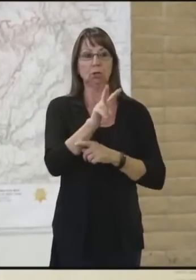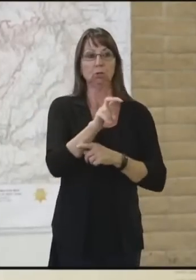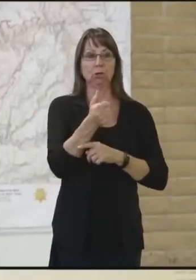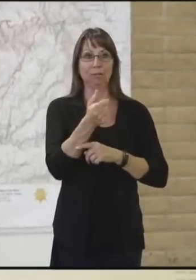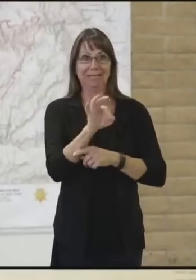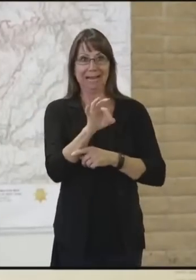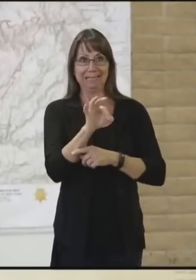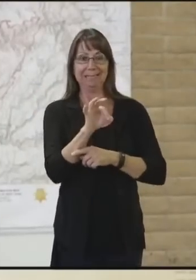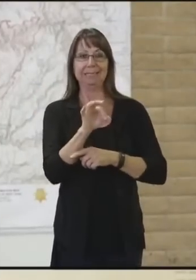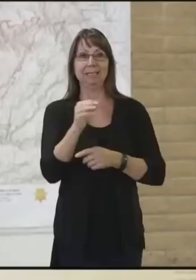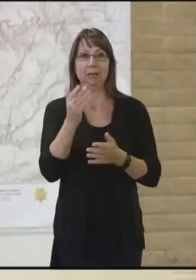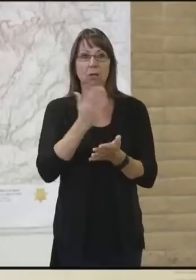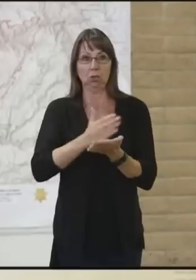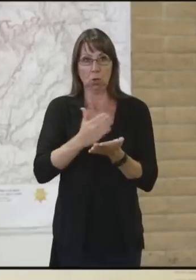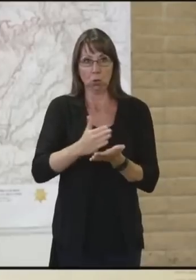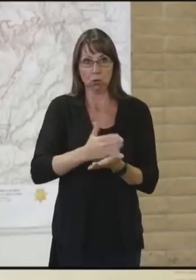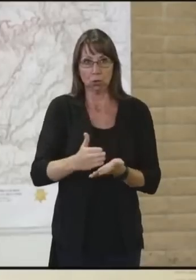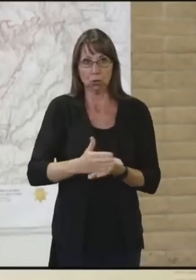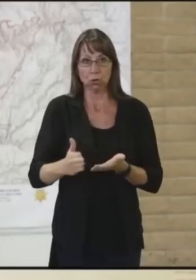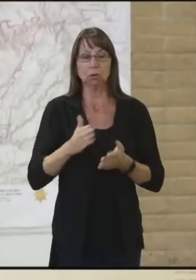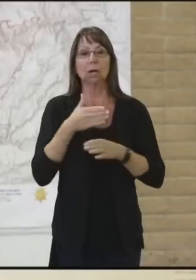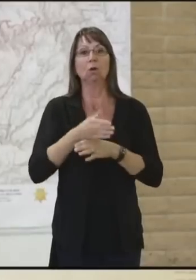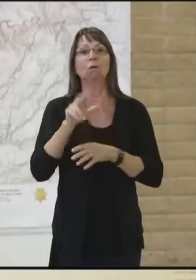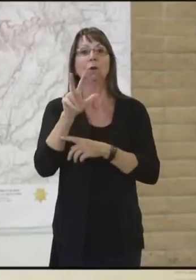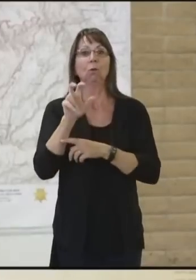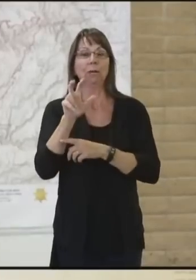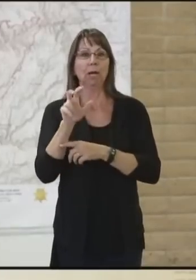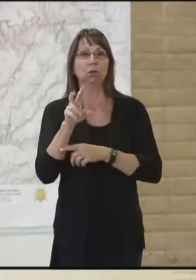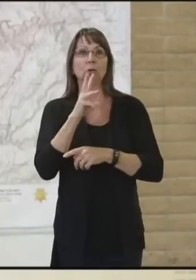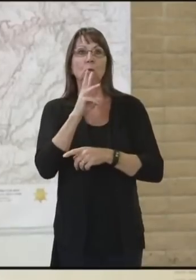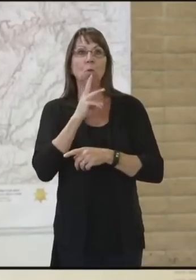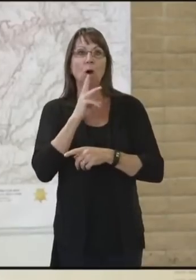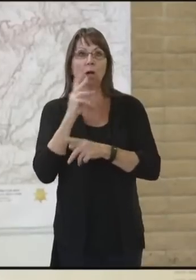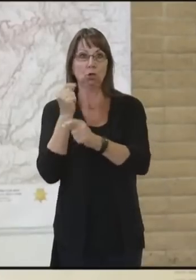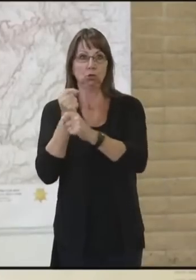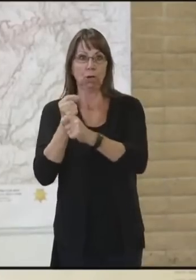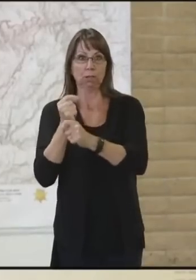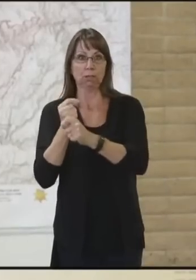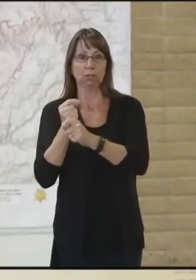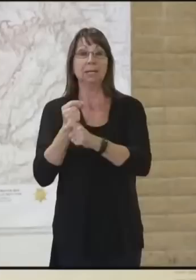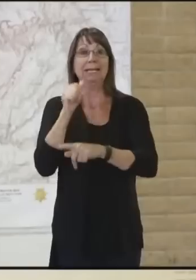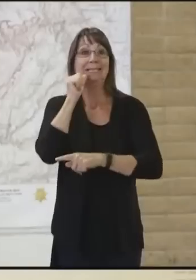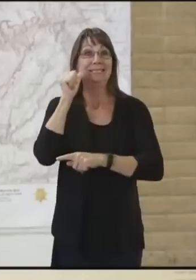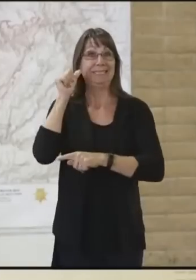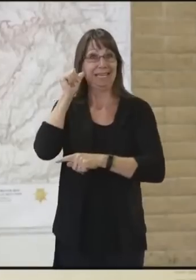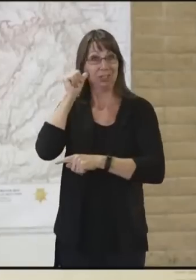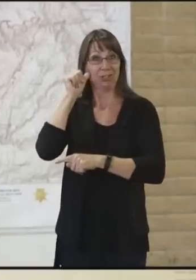water tenders, and since yesterday there were 37 new fires.